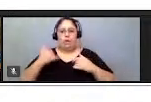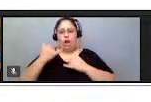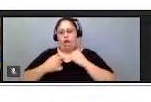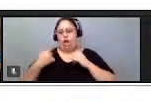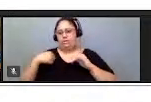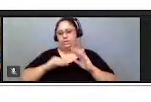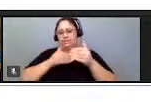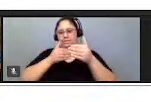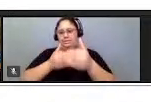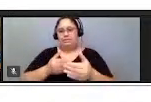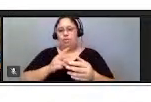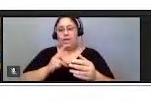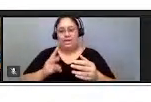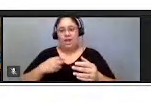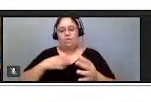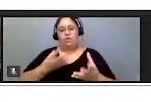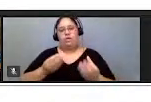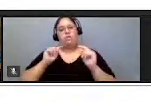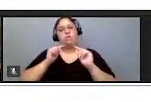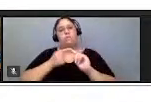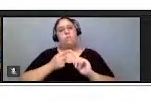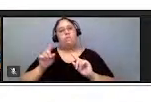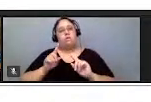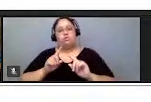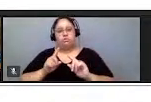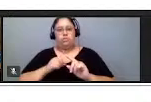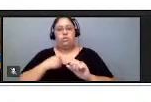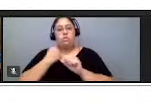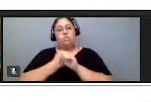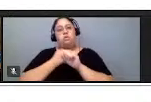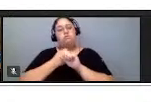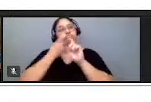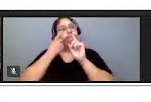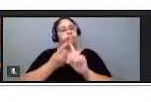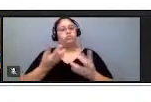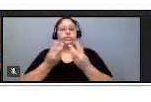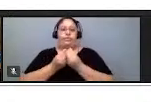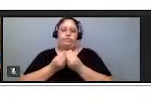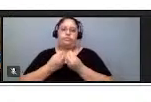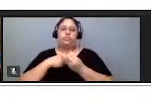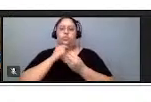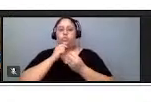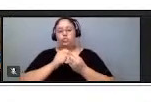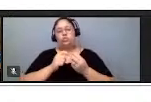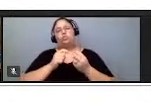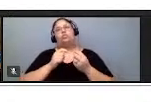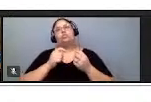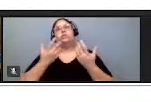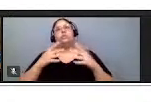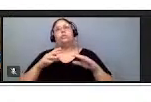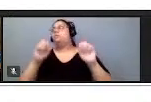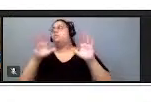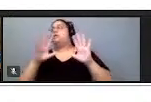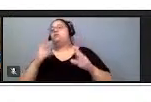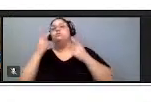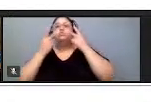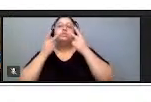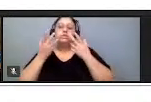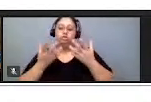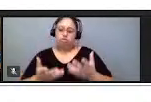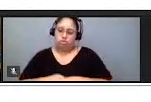season so again we get to the point that we actually are working together which is really really quite fantastic to